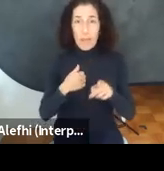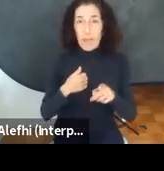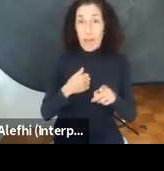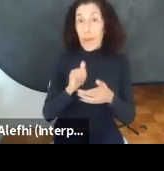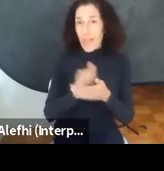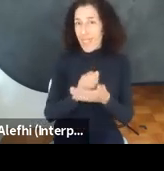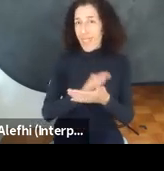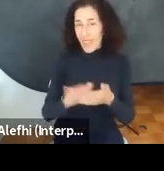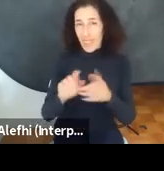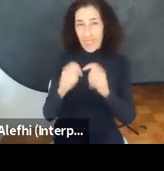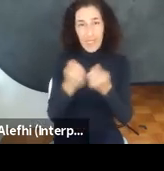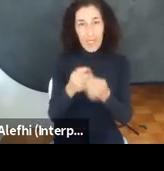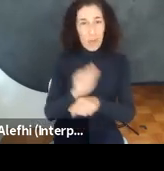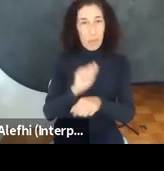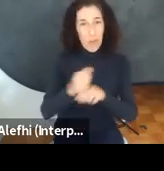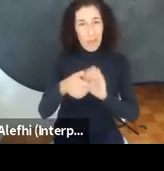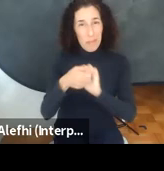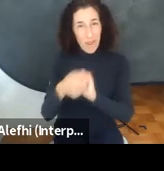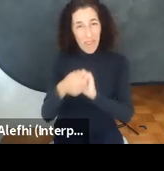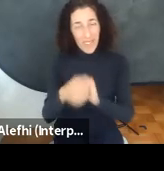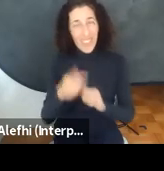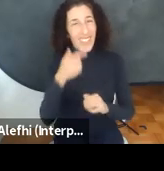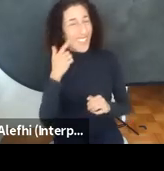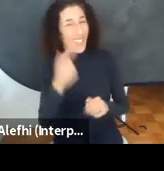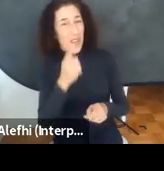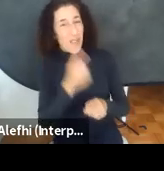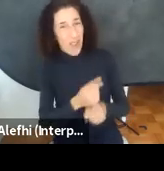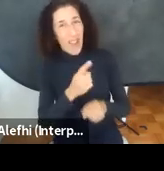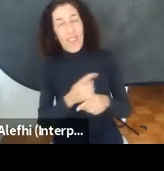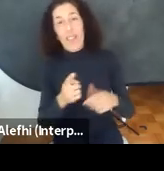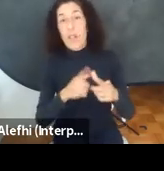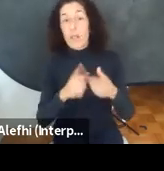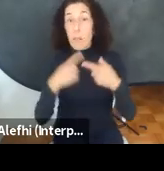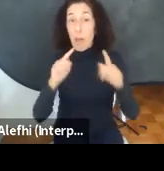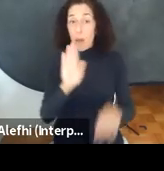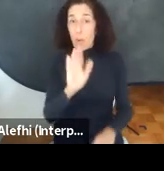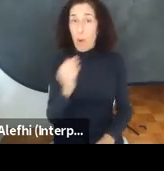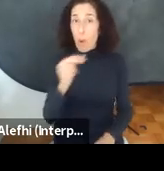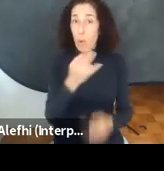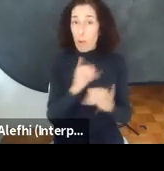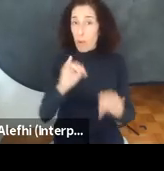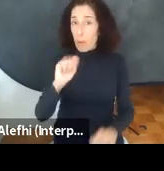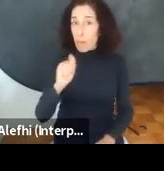partner, right? Yeah. But the good thing was she finally got an apartment of her own. Yeah,